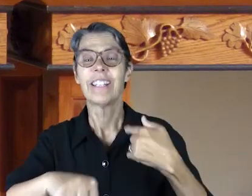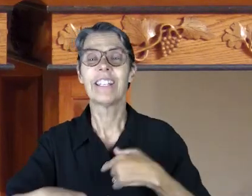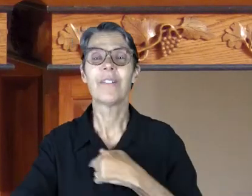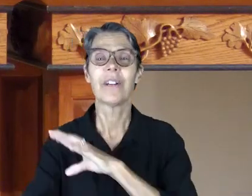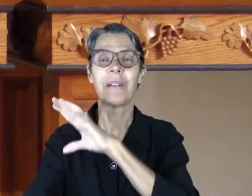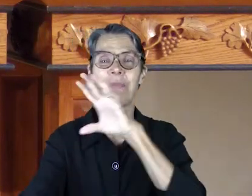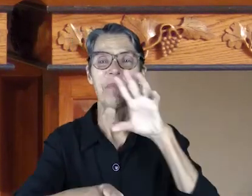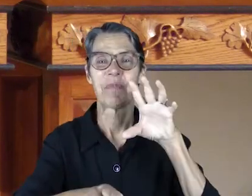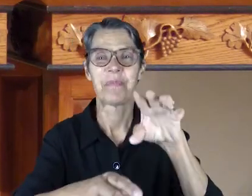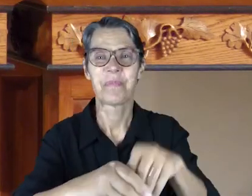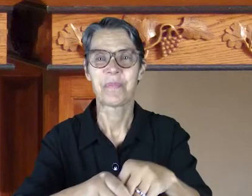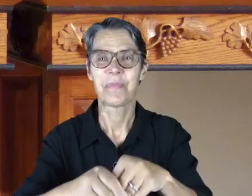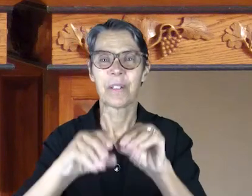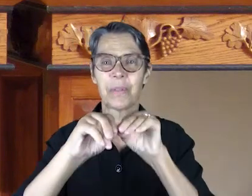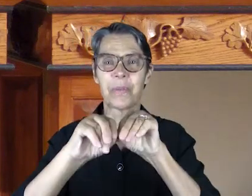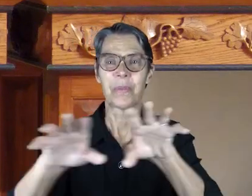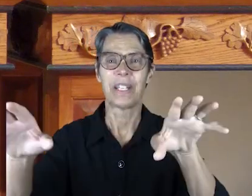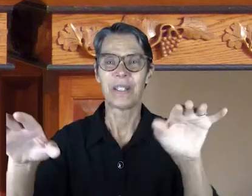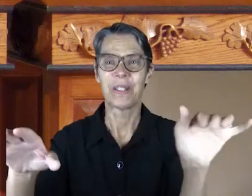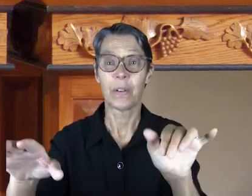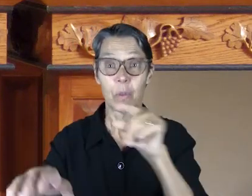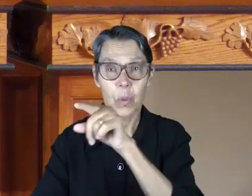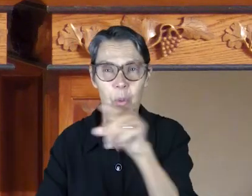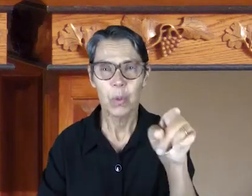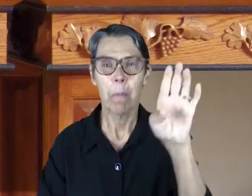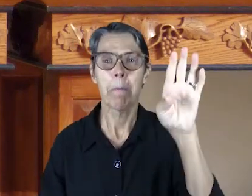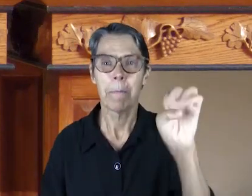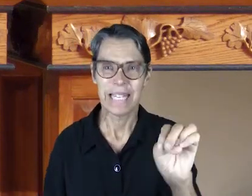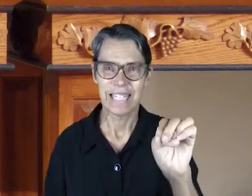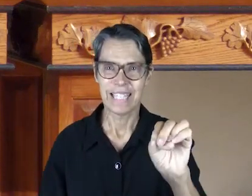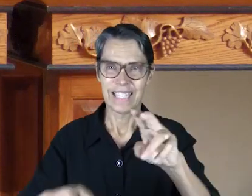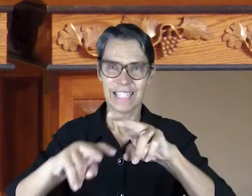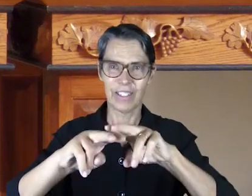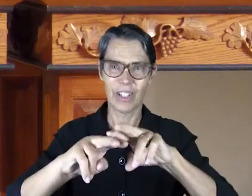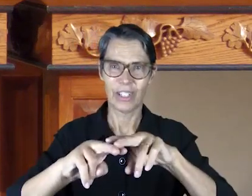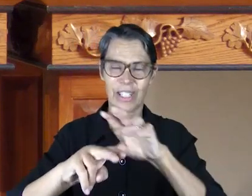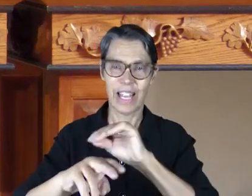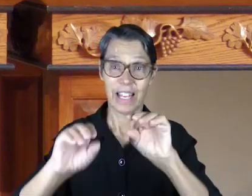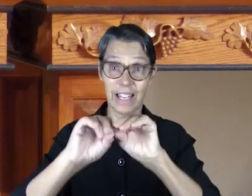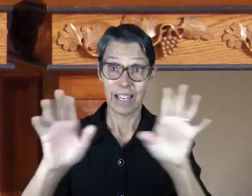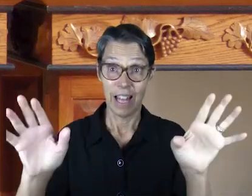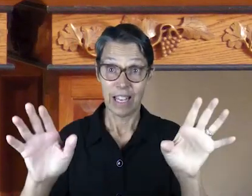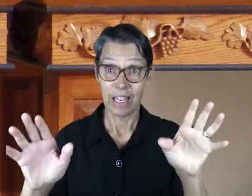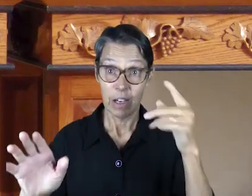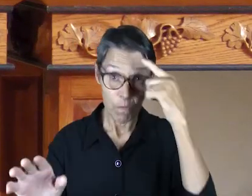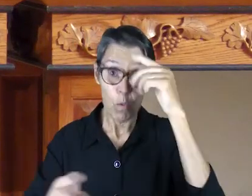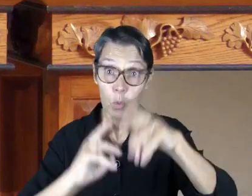Be salt and light. For the sake of the world, for your